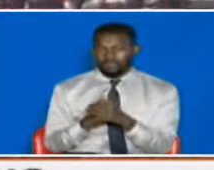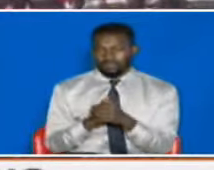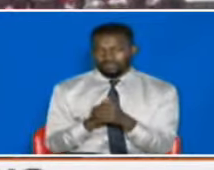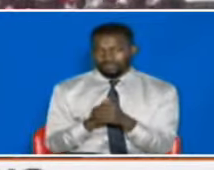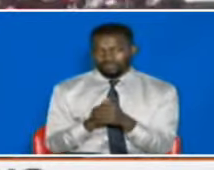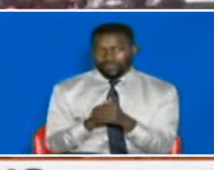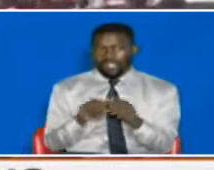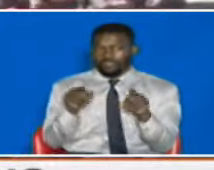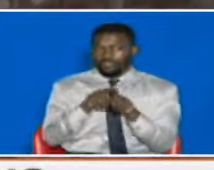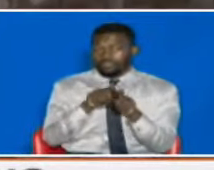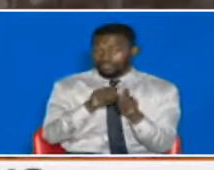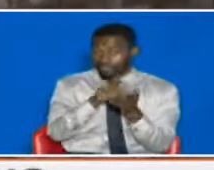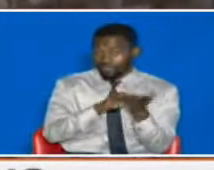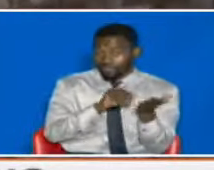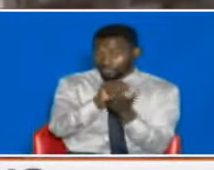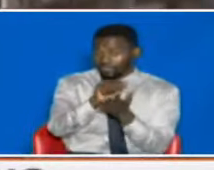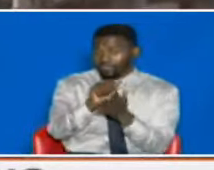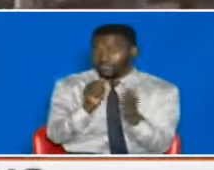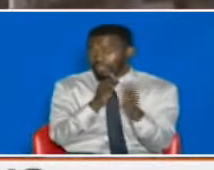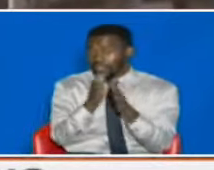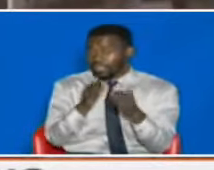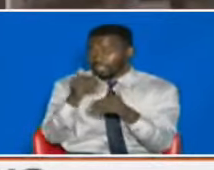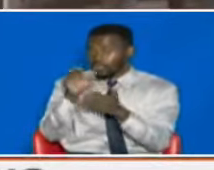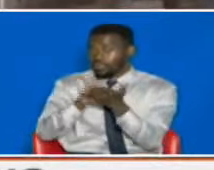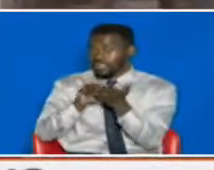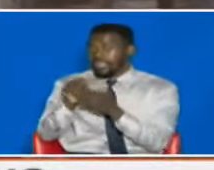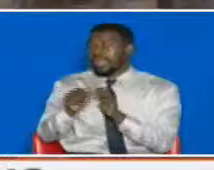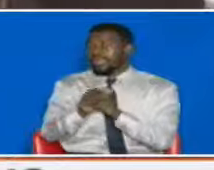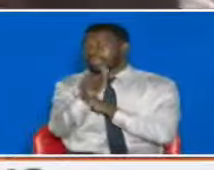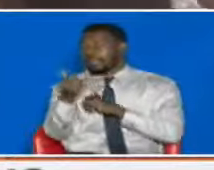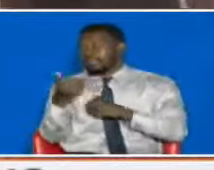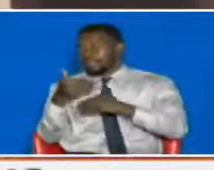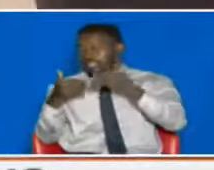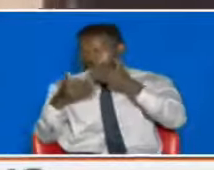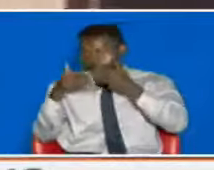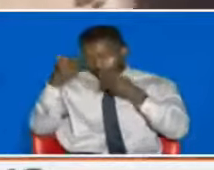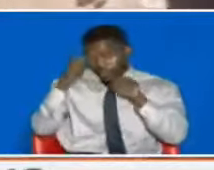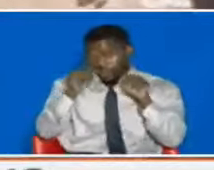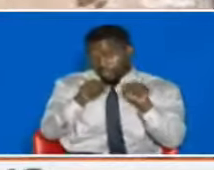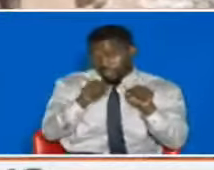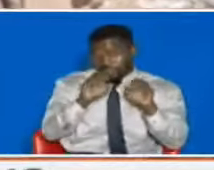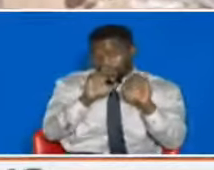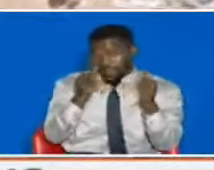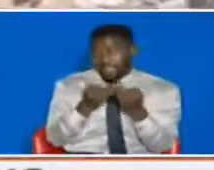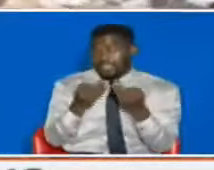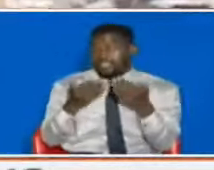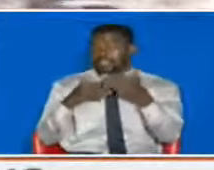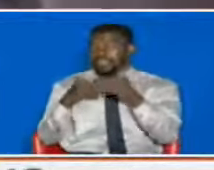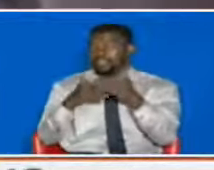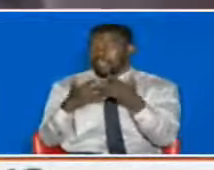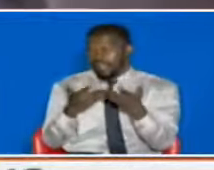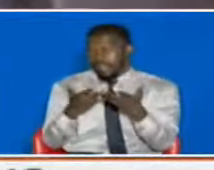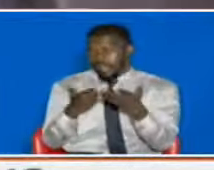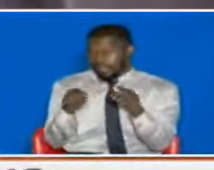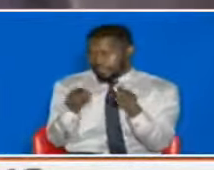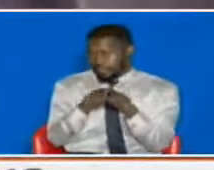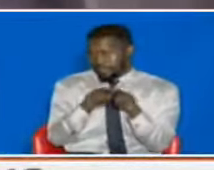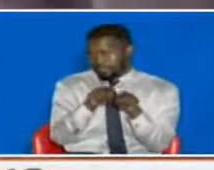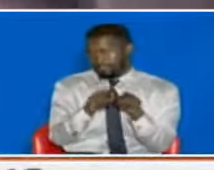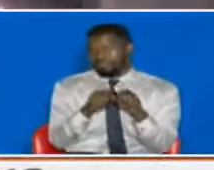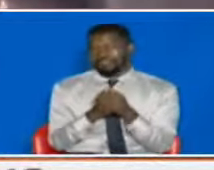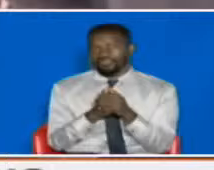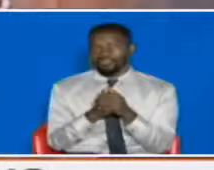exercise also targeting this other 8-story building owned by the family that stands right next to the ill-fated one. Lakini pia